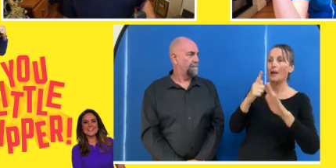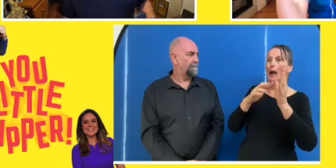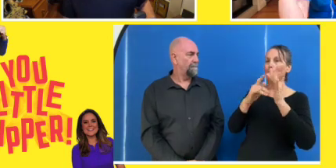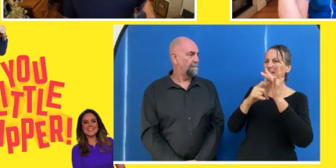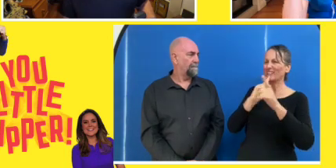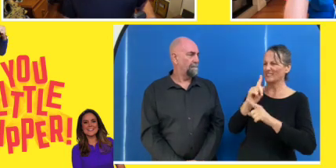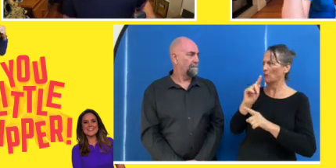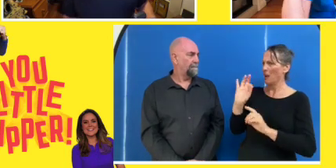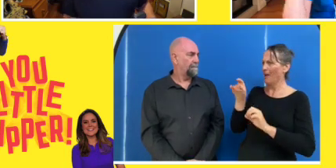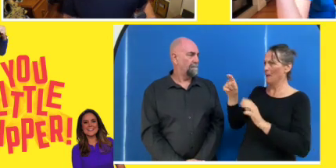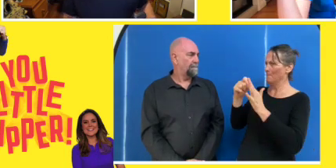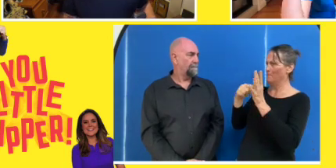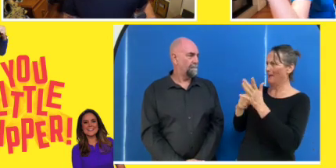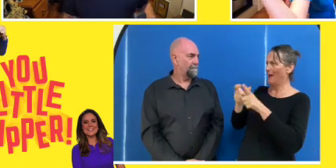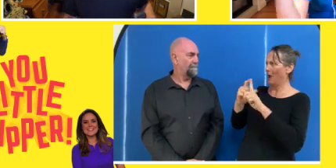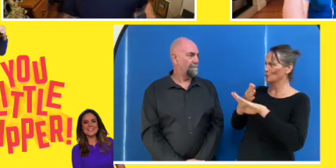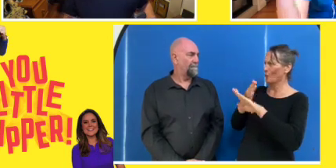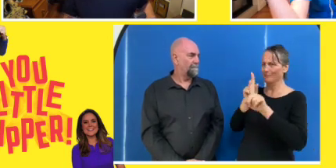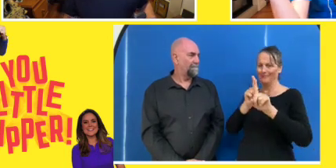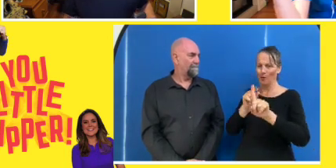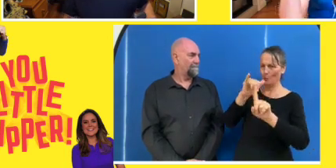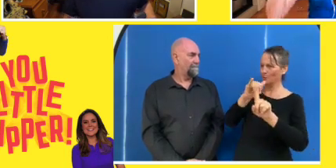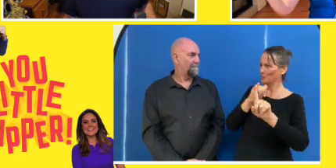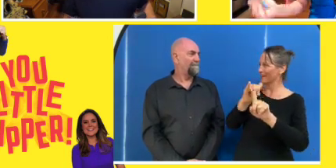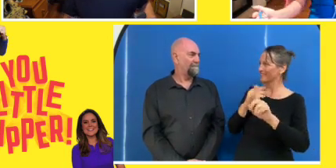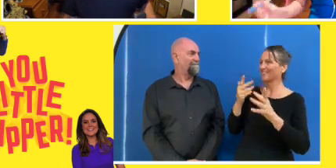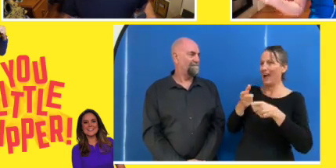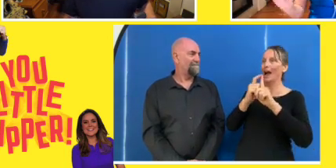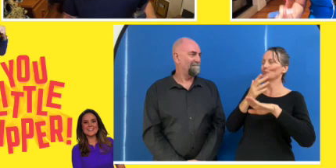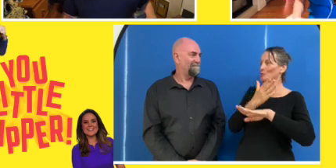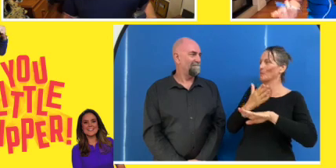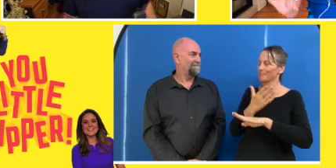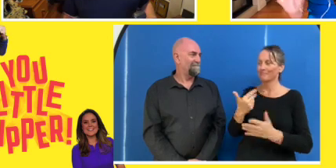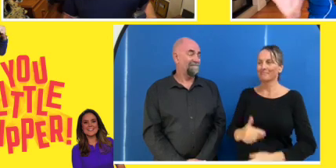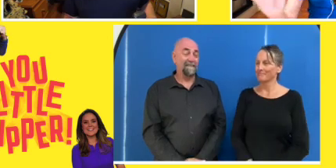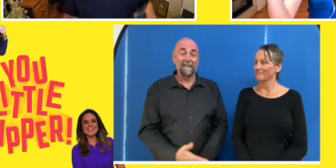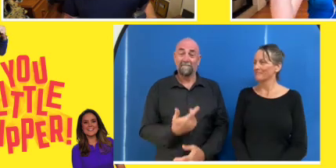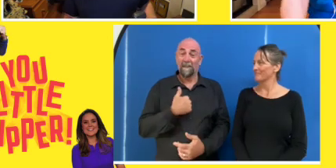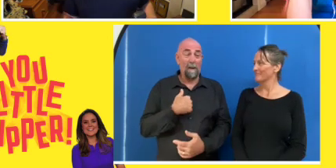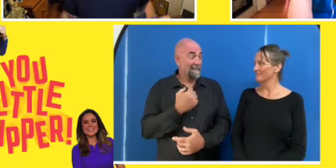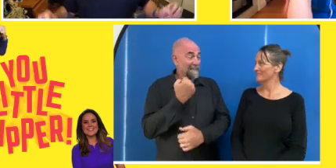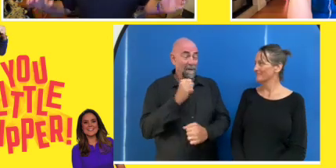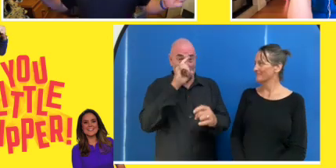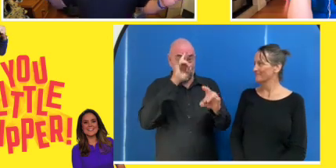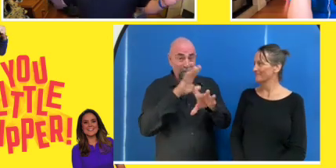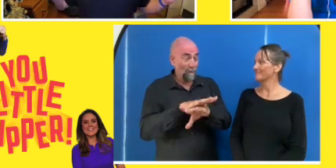would be so hard. Guides like, oh my God, being the athlete, so hard. I'm still confused. I